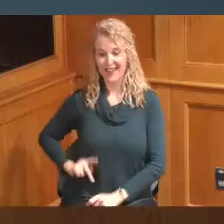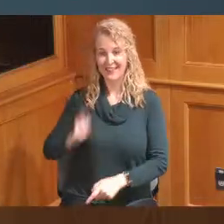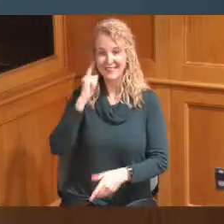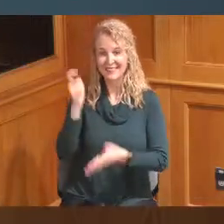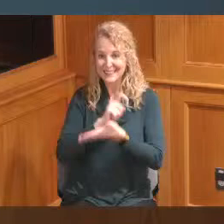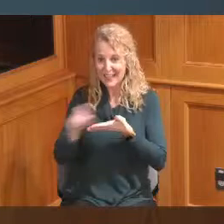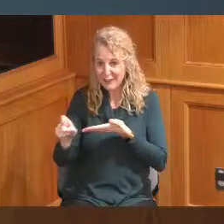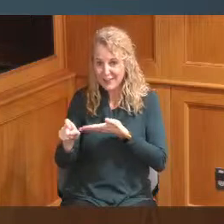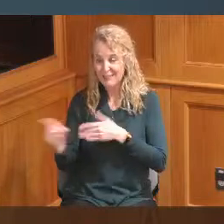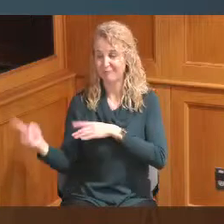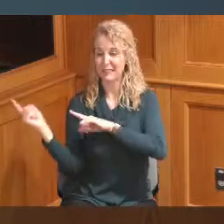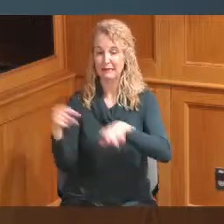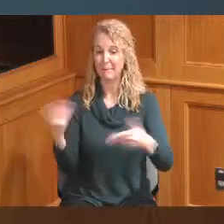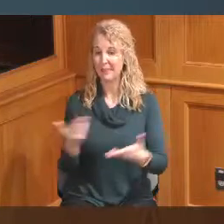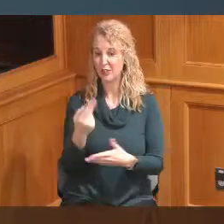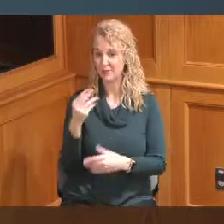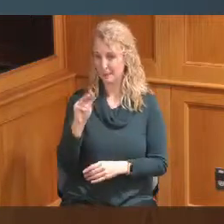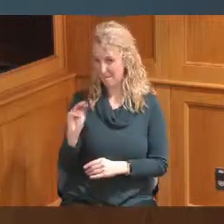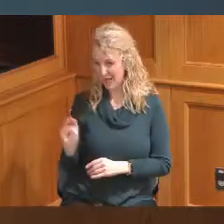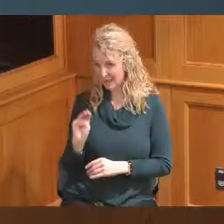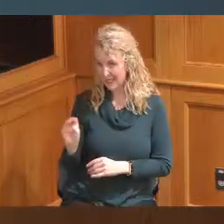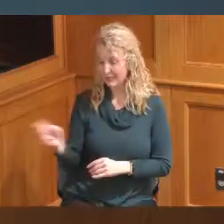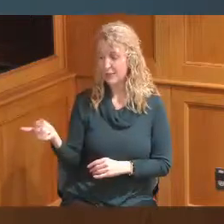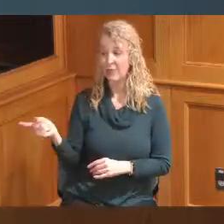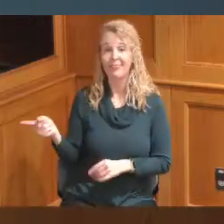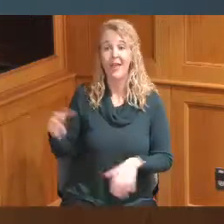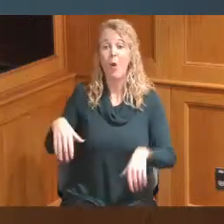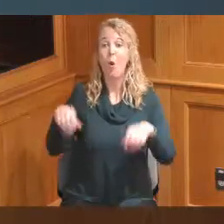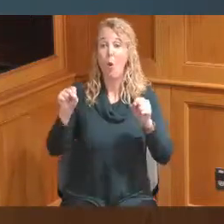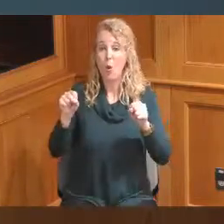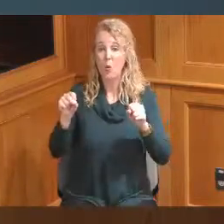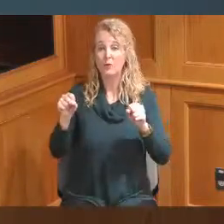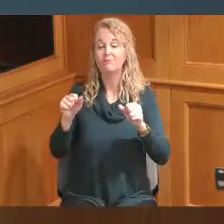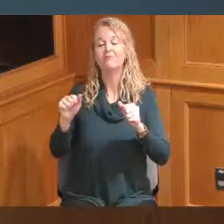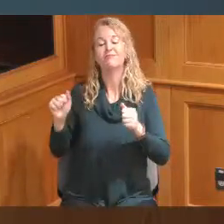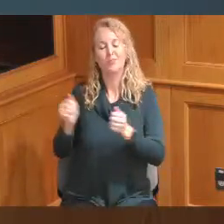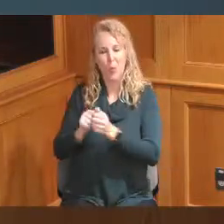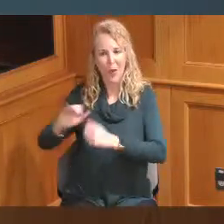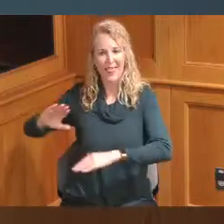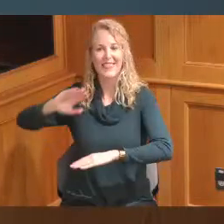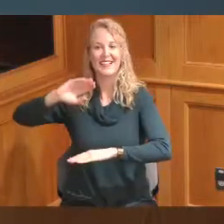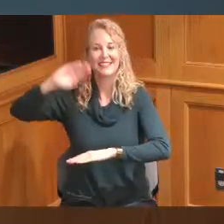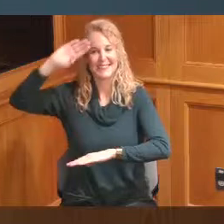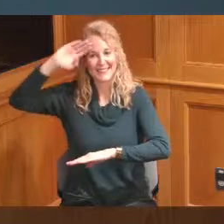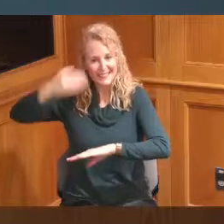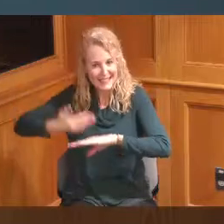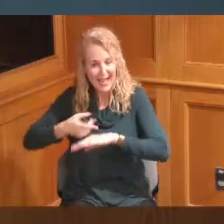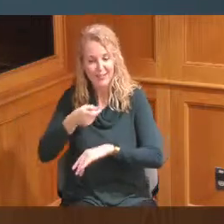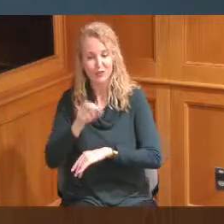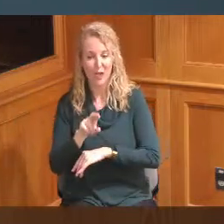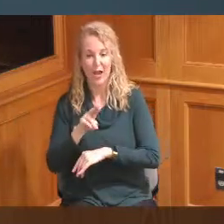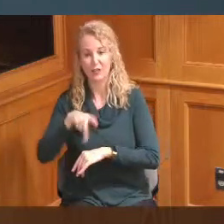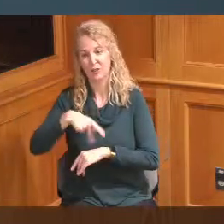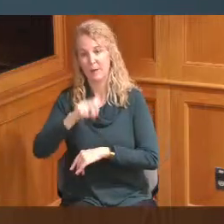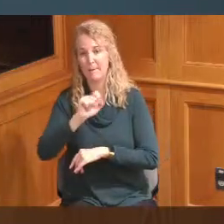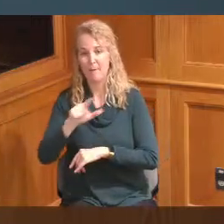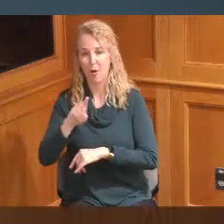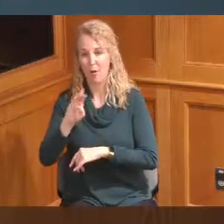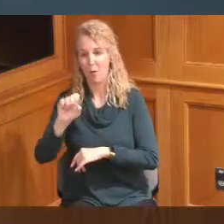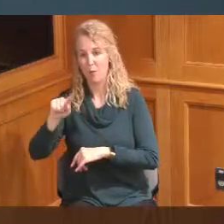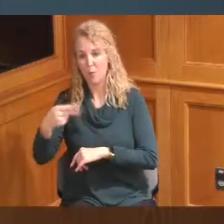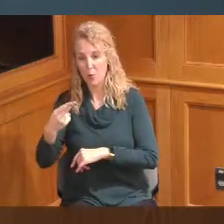here on Monday, and they are hosting with his son now, who is Dr. Paul Booth